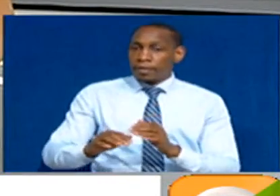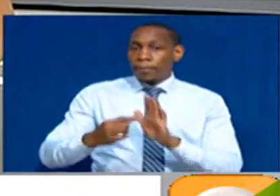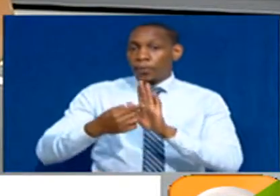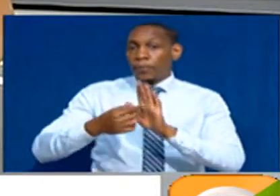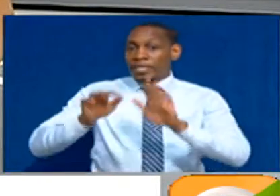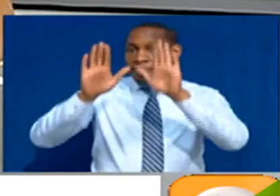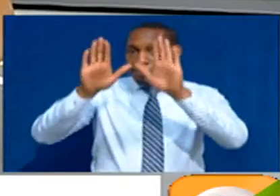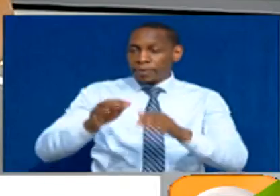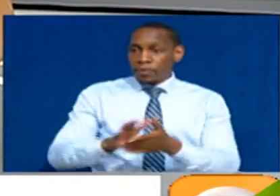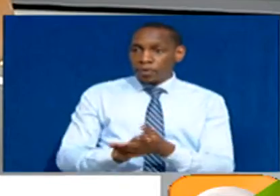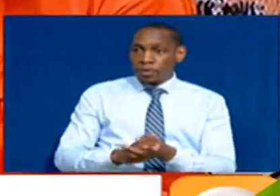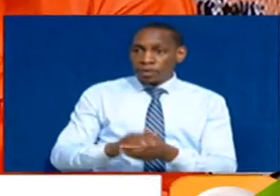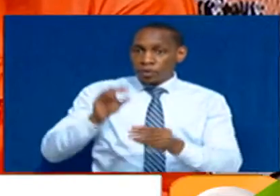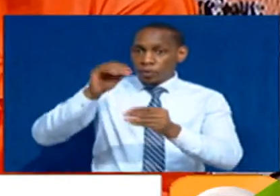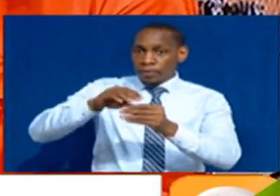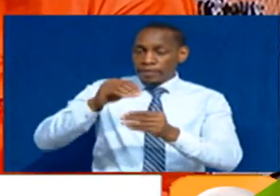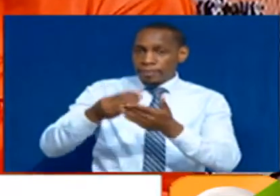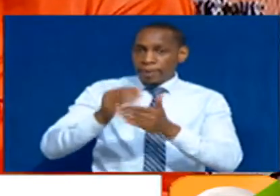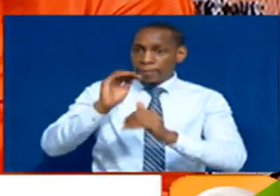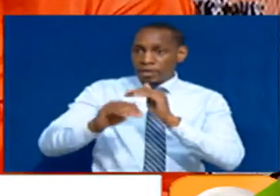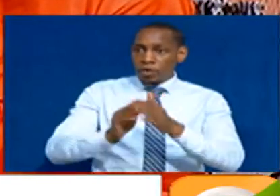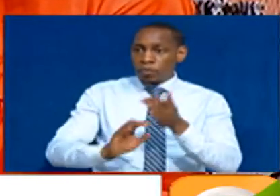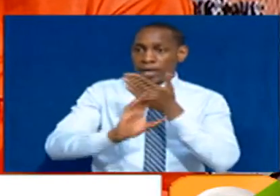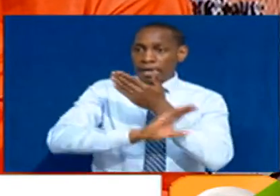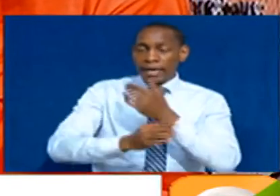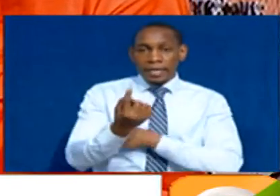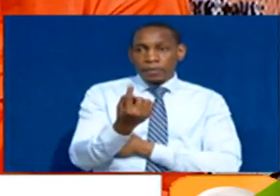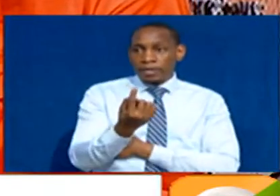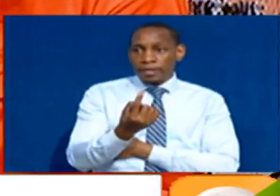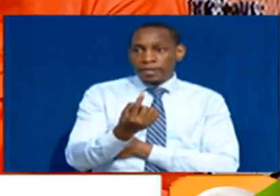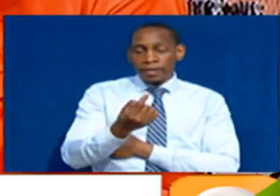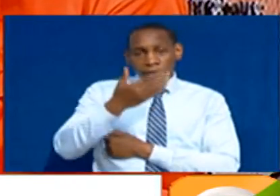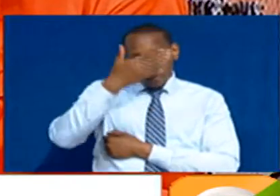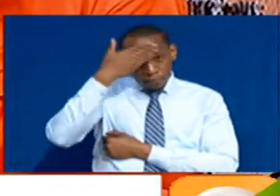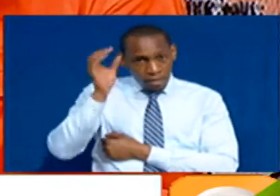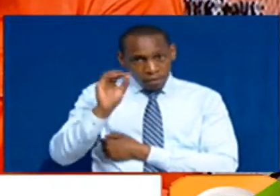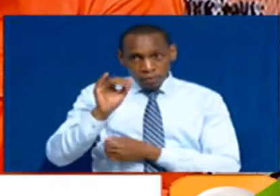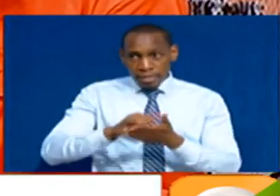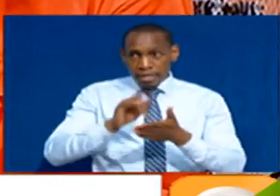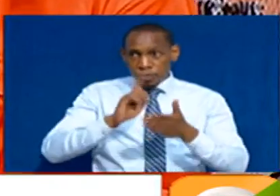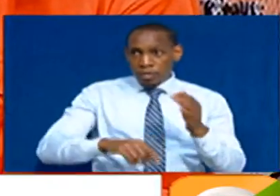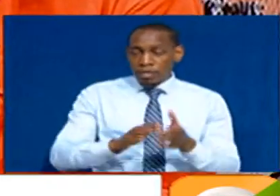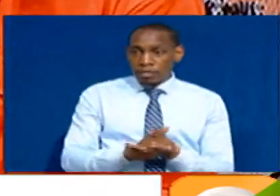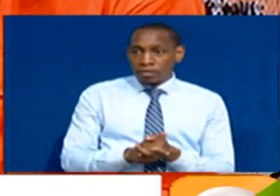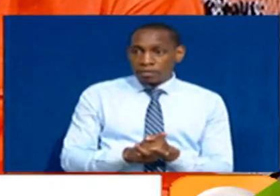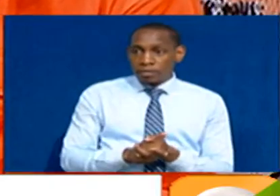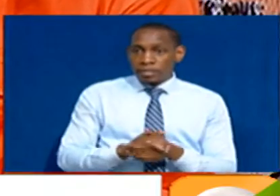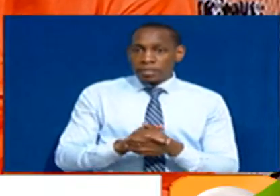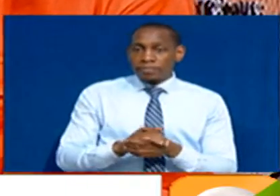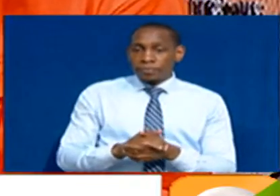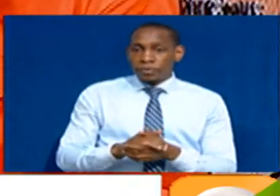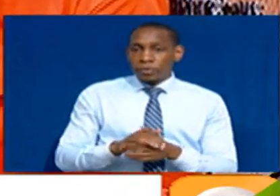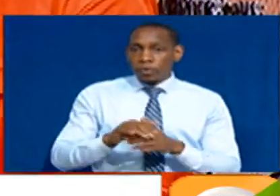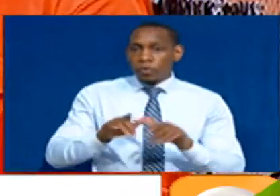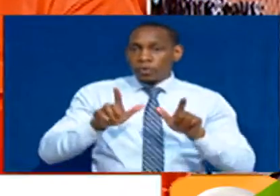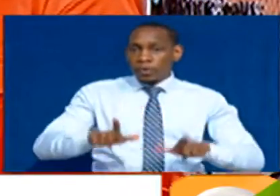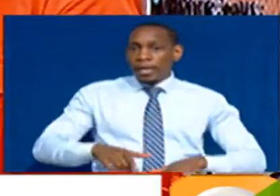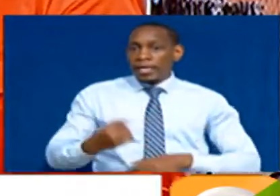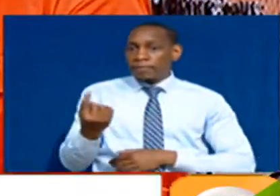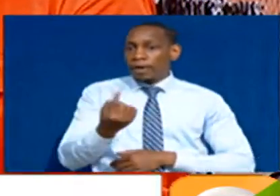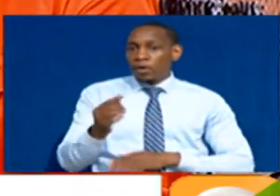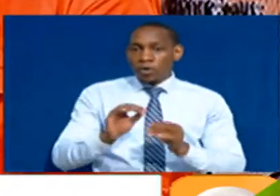Yes. If you're talking about investing all the money in one country, don't forget that you don't live in isolation. You have